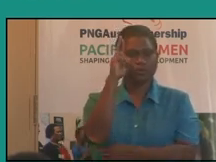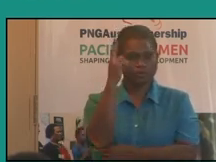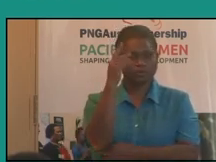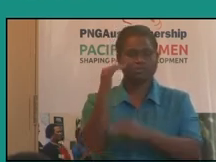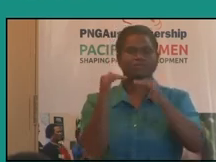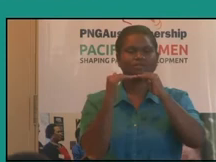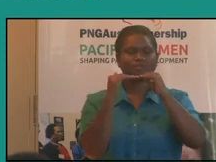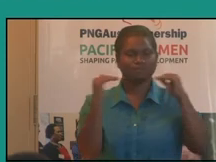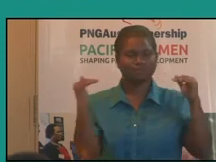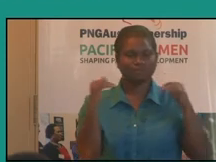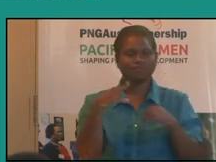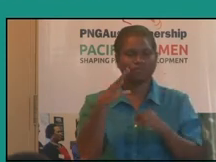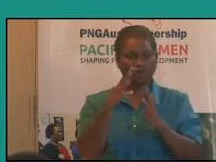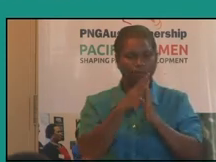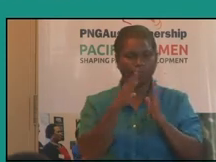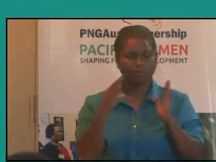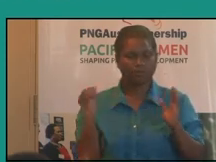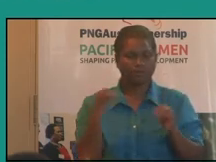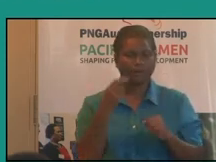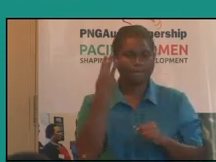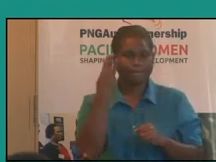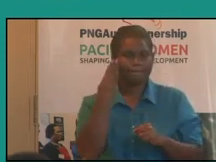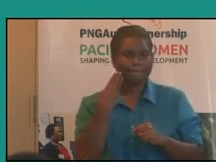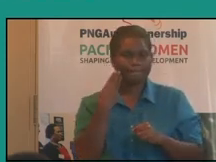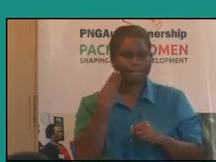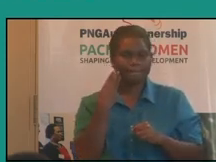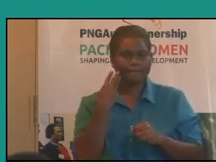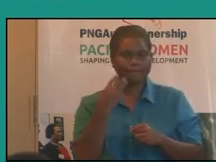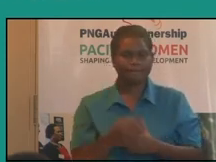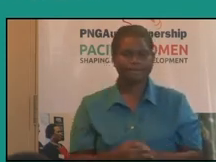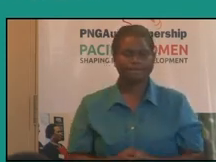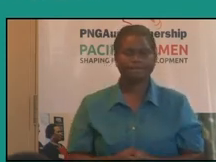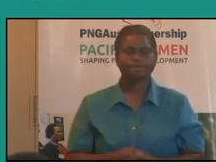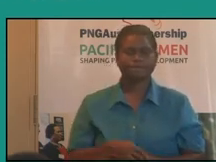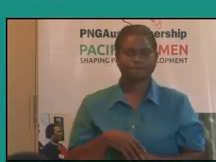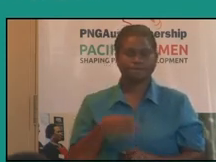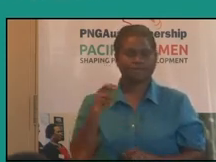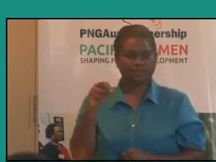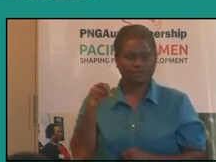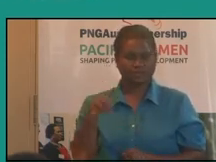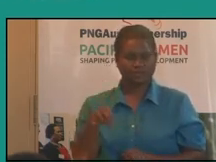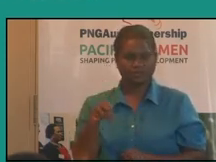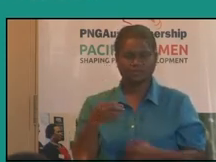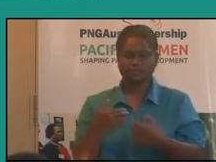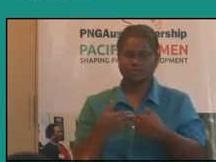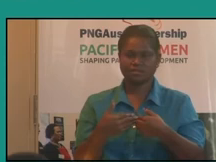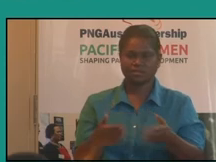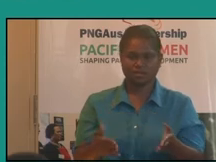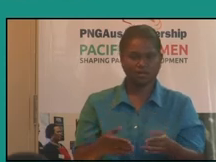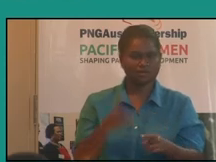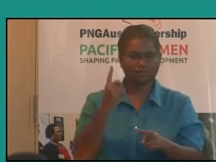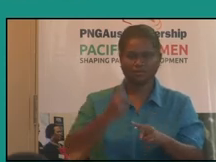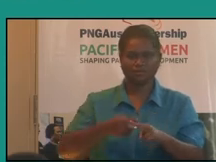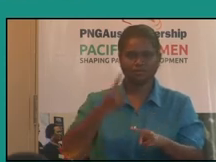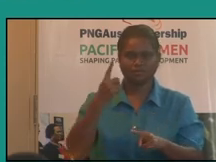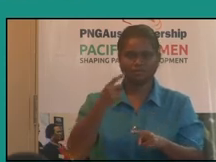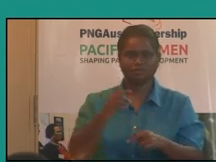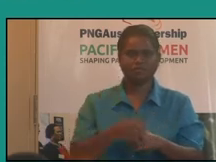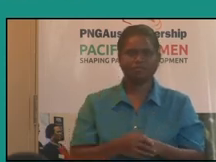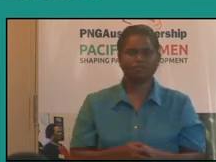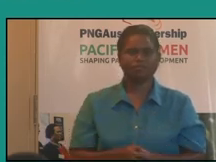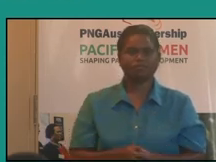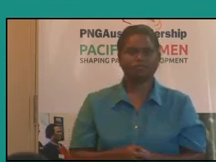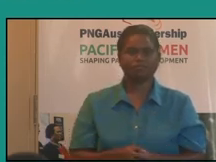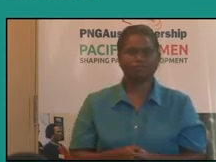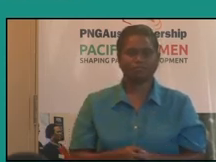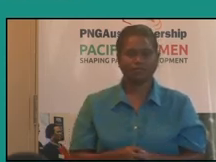Papua New Guinea. And for the women, we need to start, as soon as the election's over, we need to start.